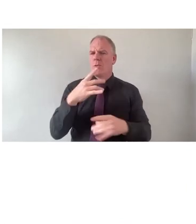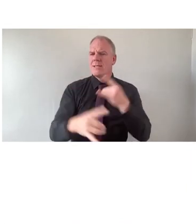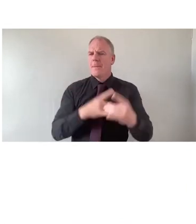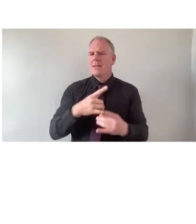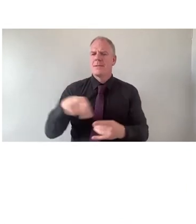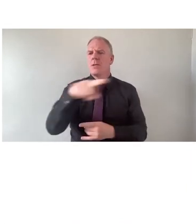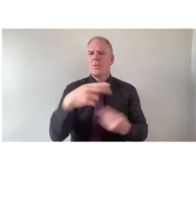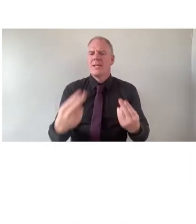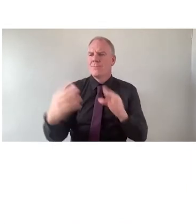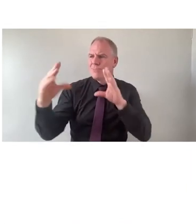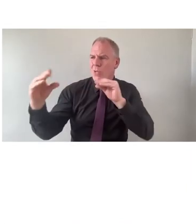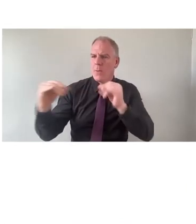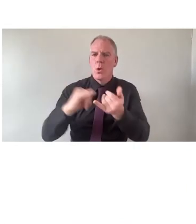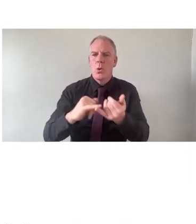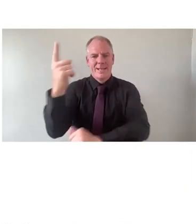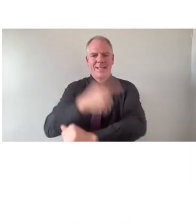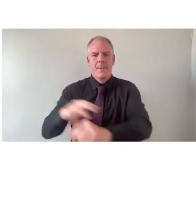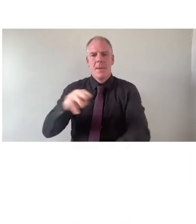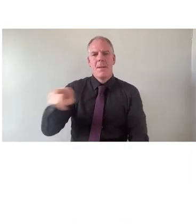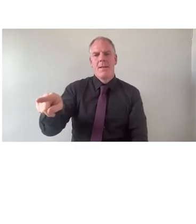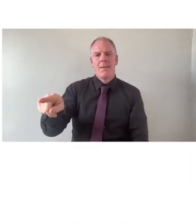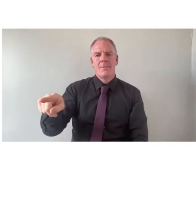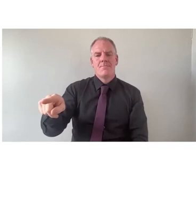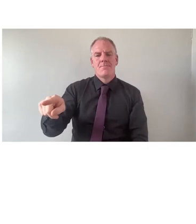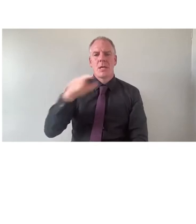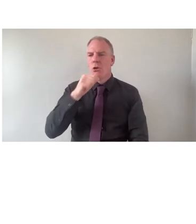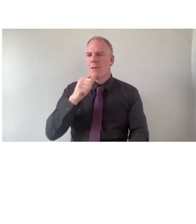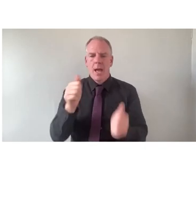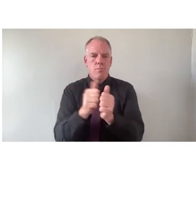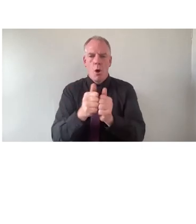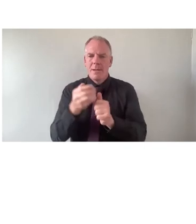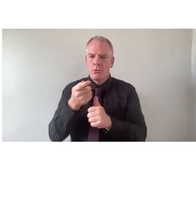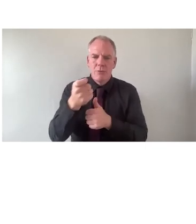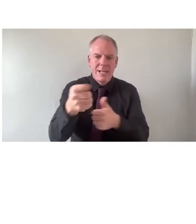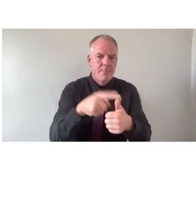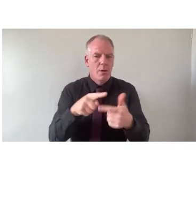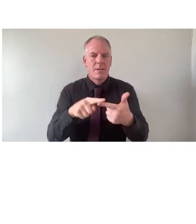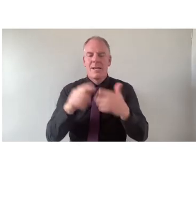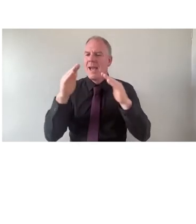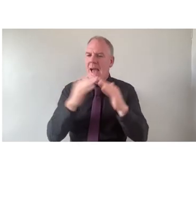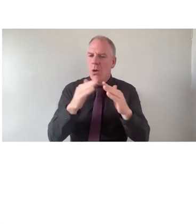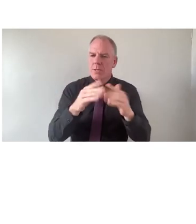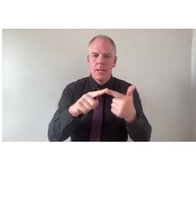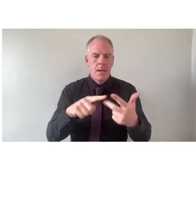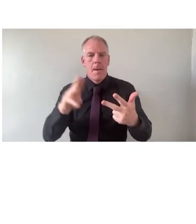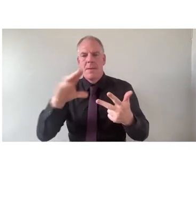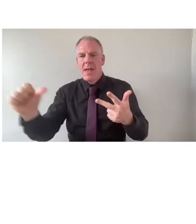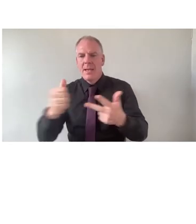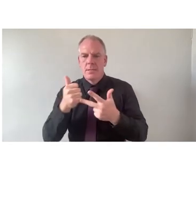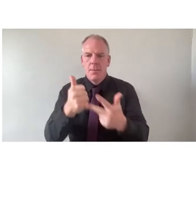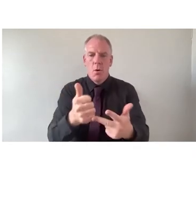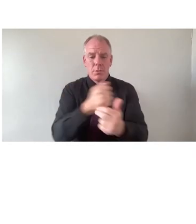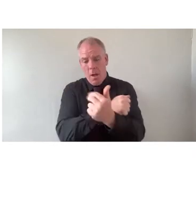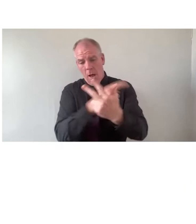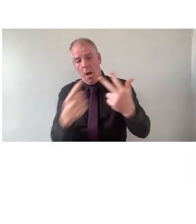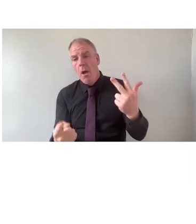to disabled people because the lack of appropriate transport, housing and personal assistance supports and services all